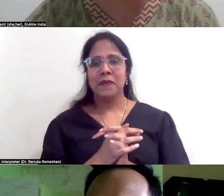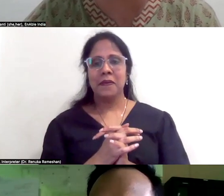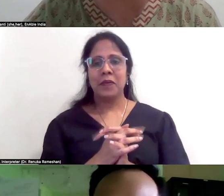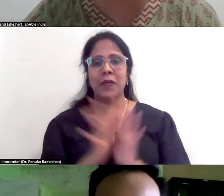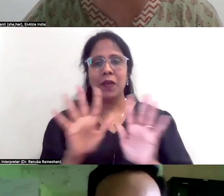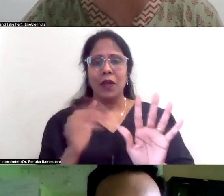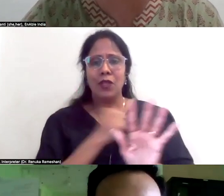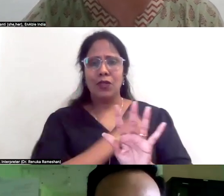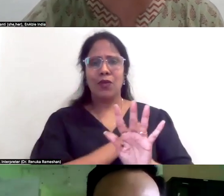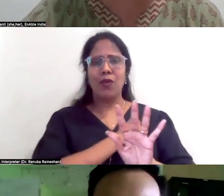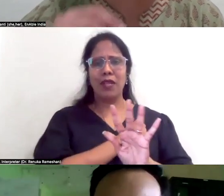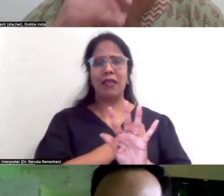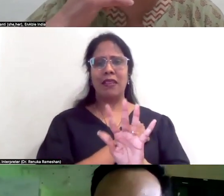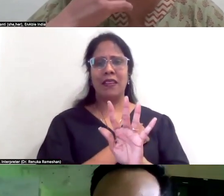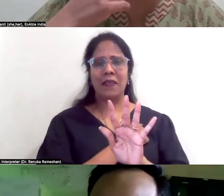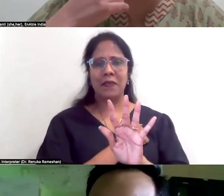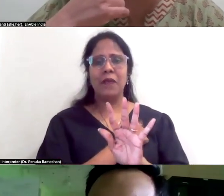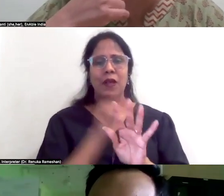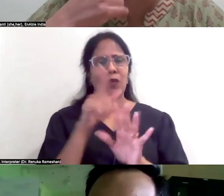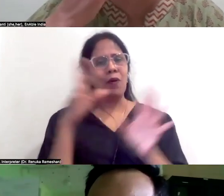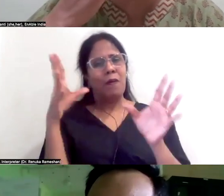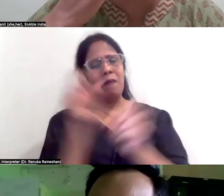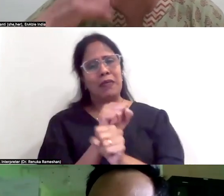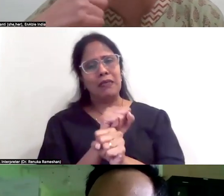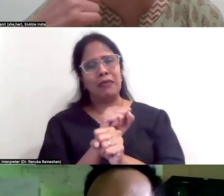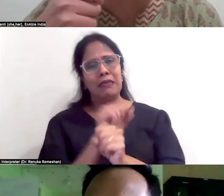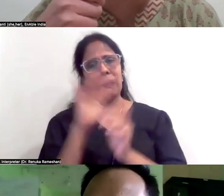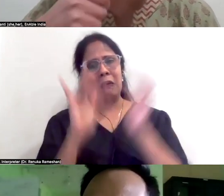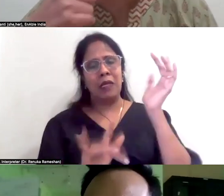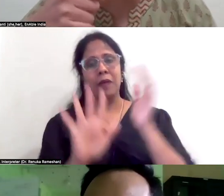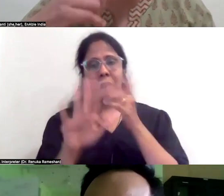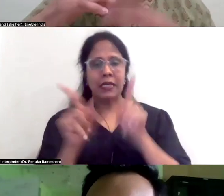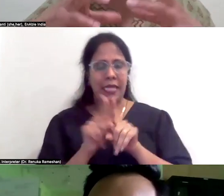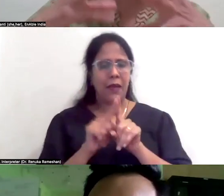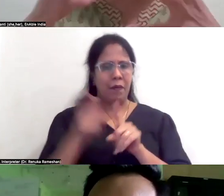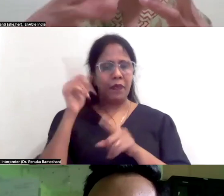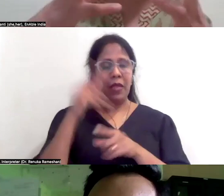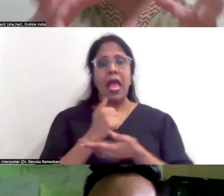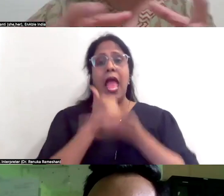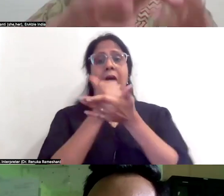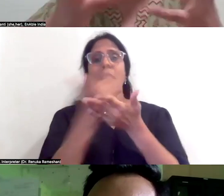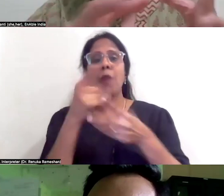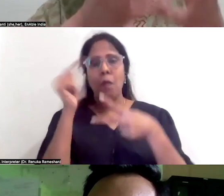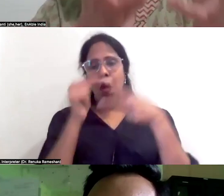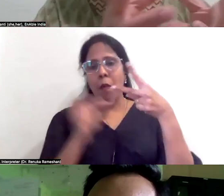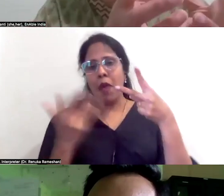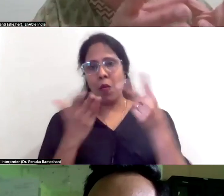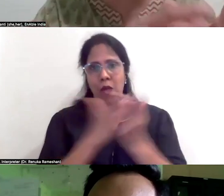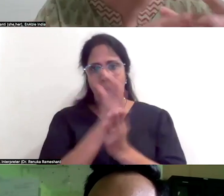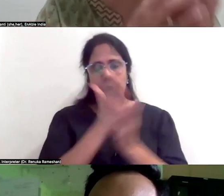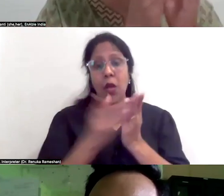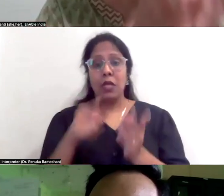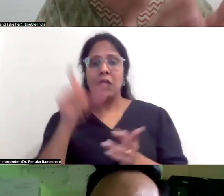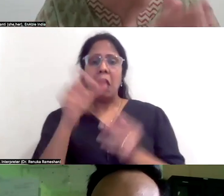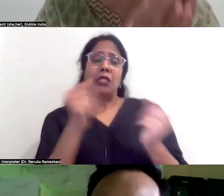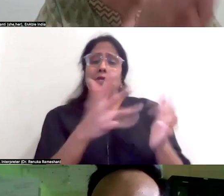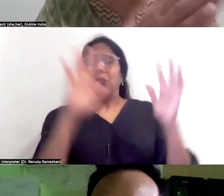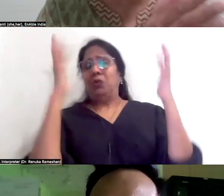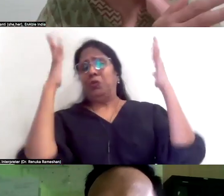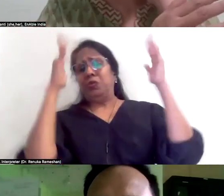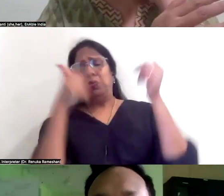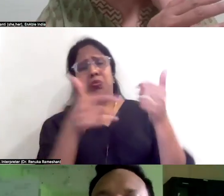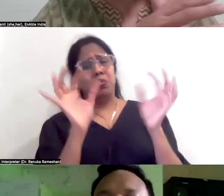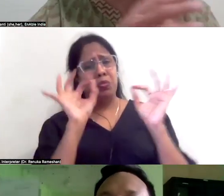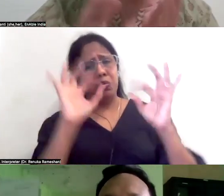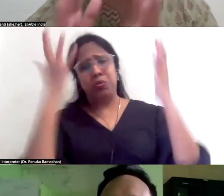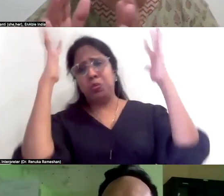Sorry. Yeah. Actually, I lost that time. Yeah, no, I said, did it help that they did not sit and just praise you, saying that you are great, you